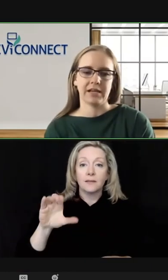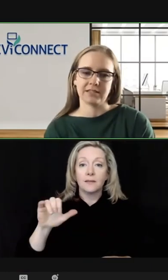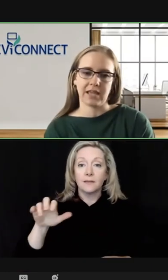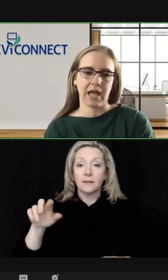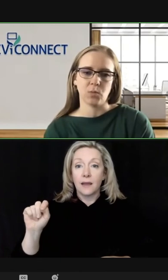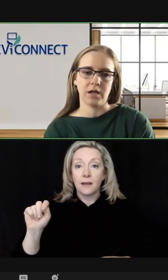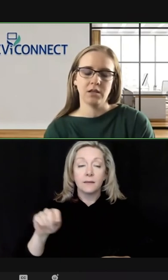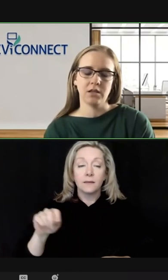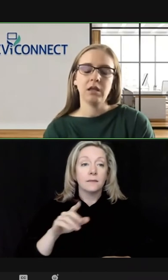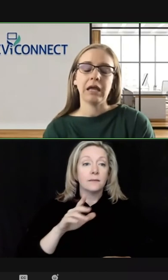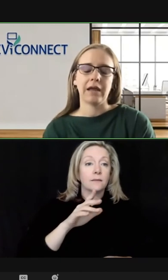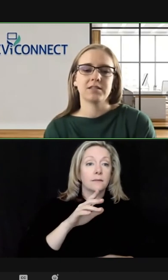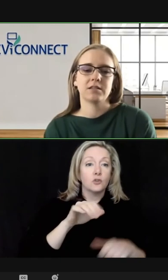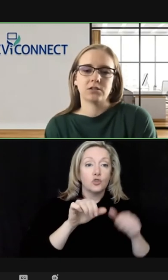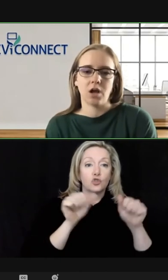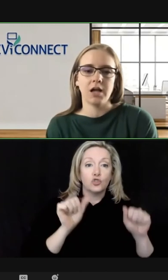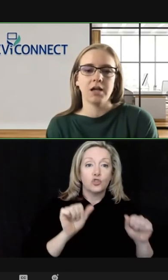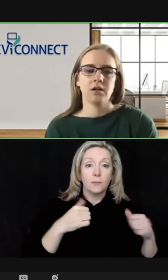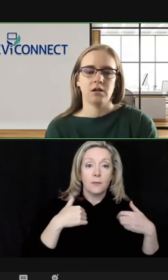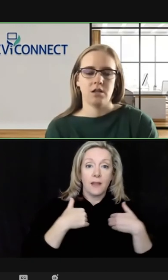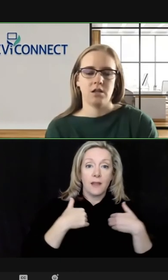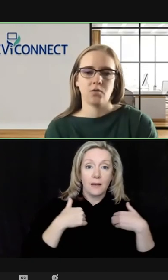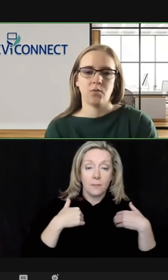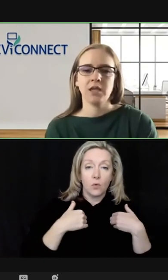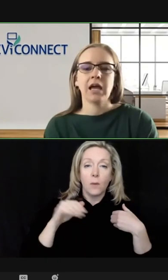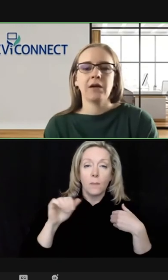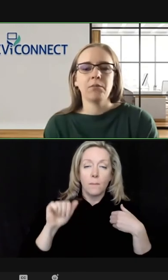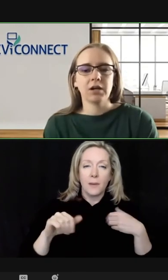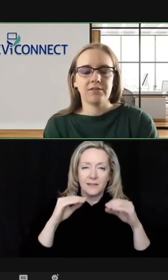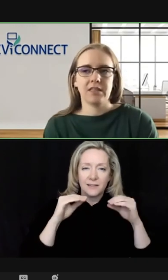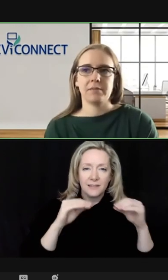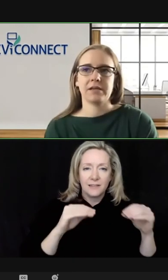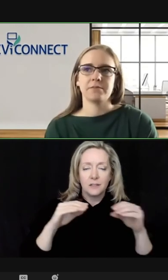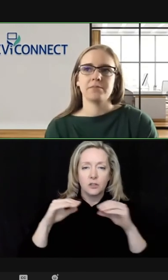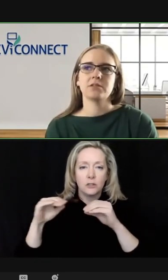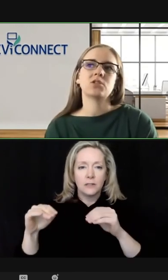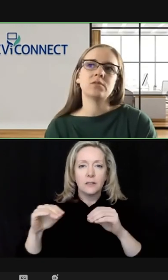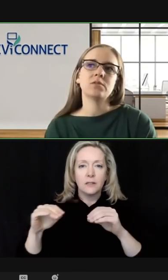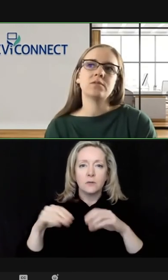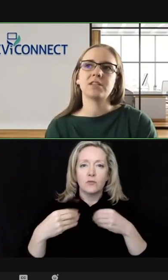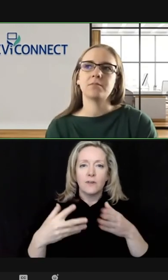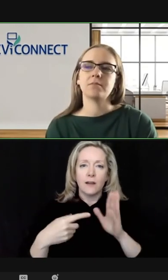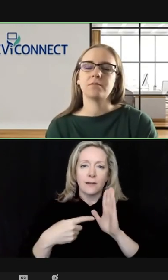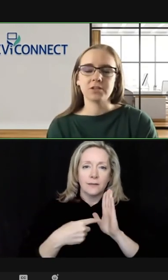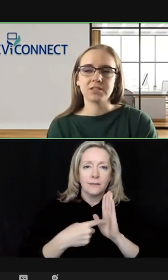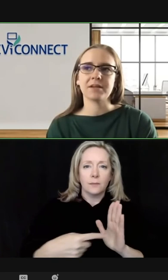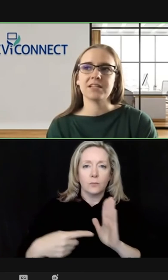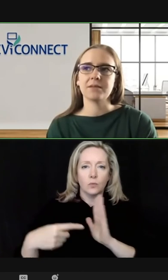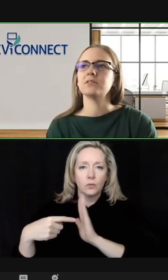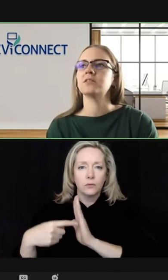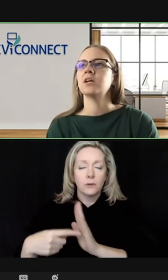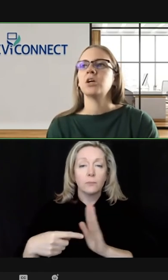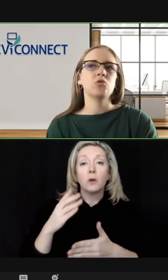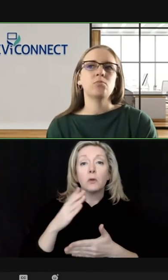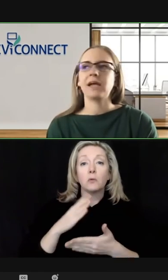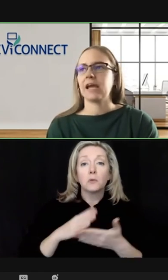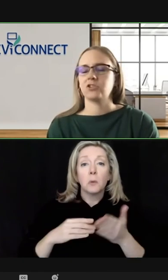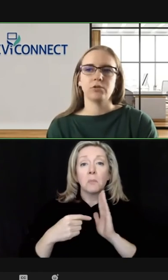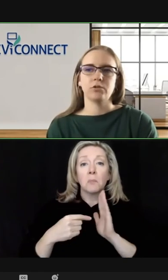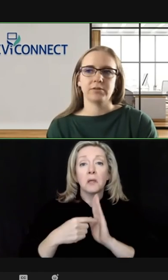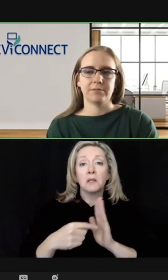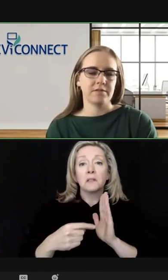this outline is a cat as well, unless they're taught along the way and we're giving them examples. So for some examples,